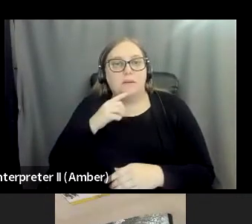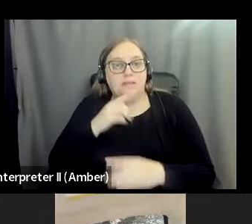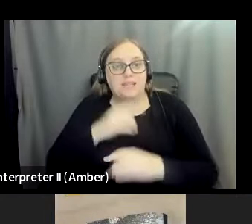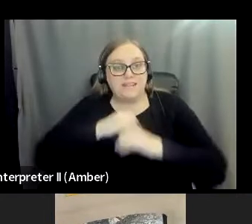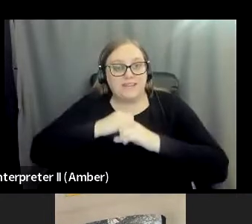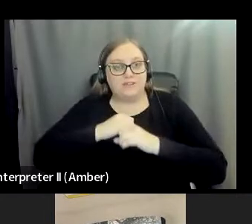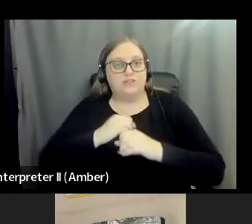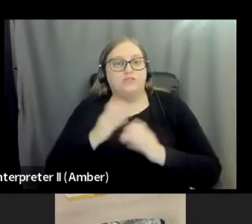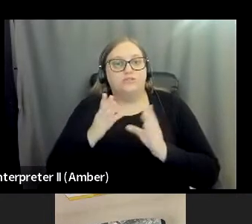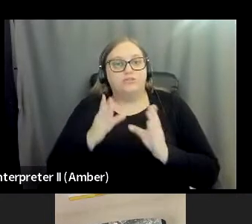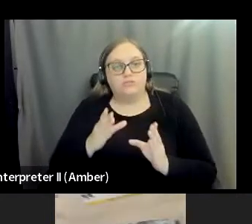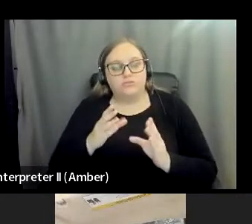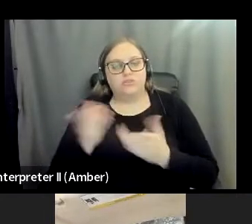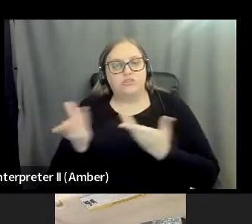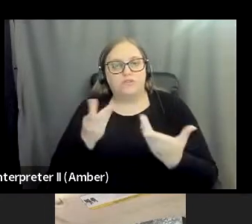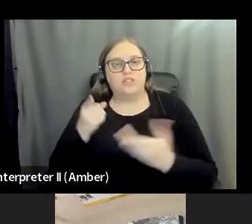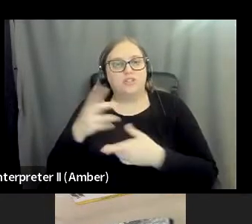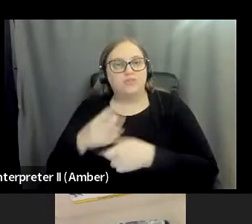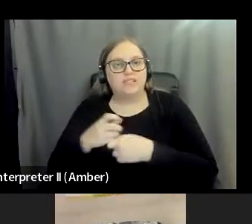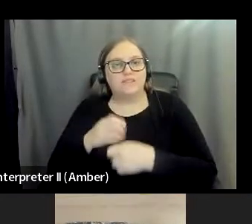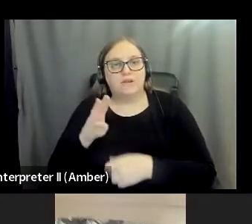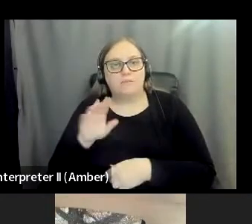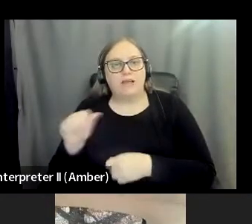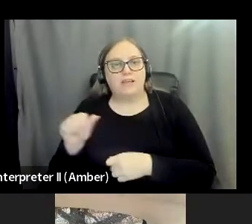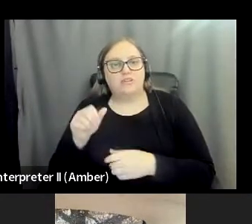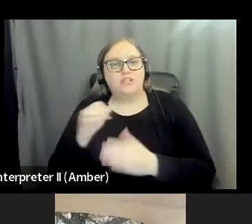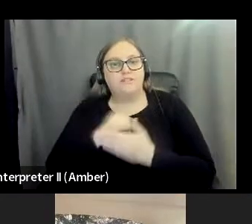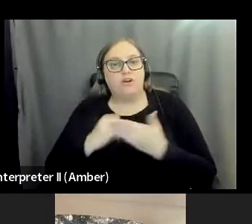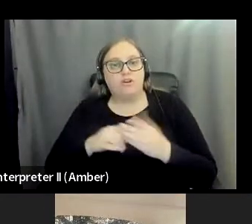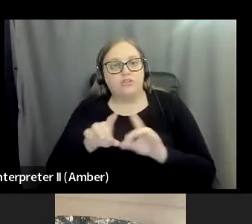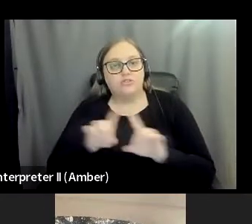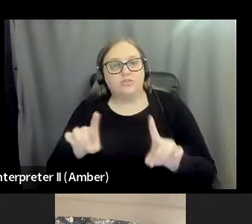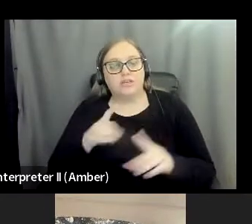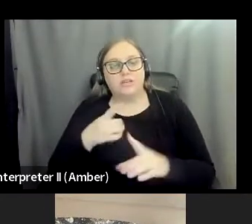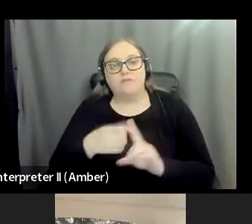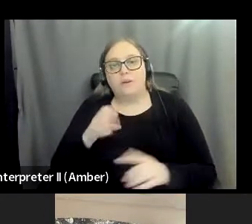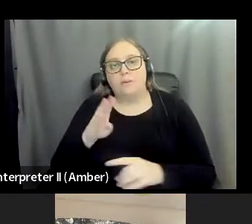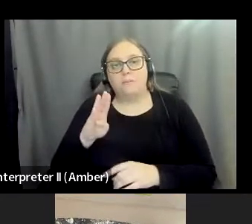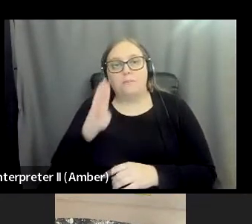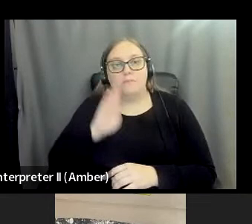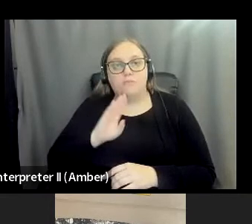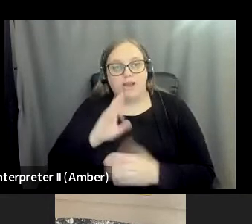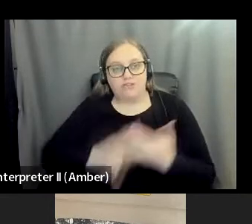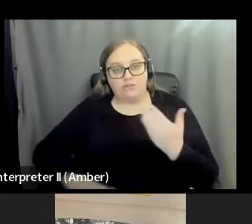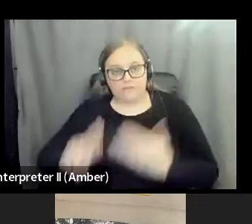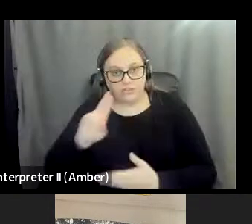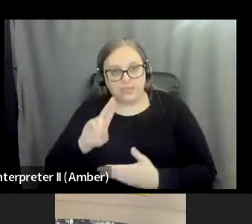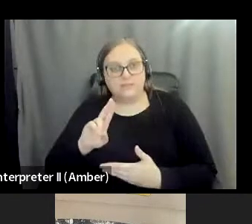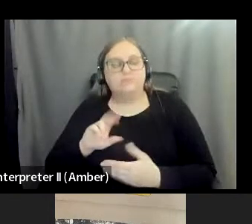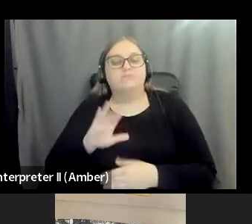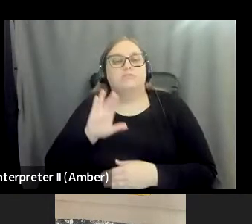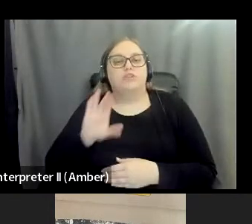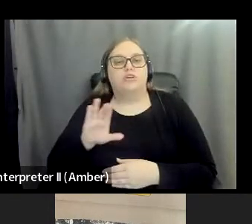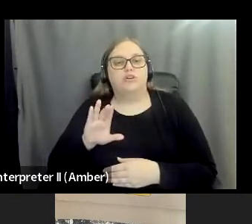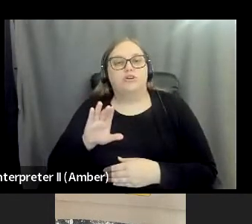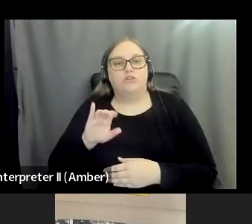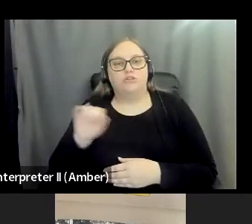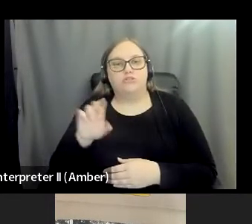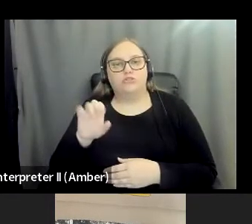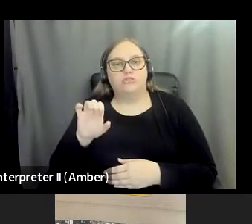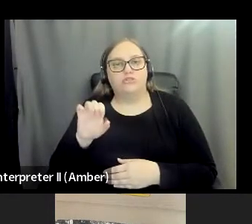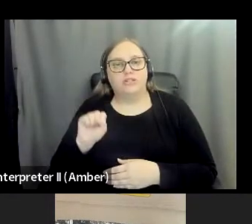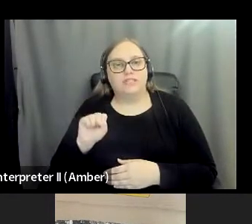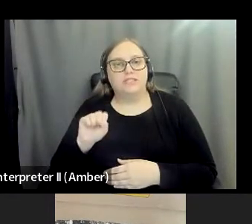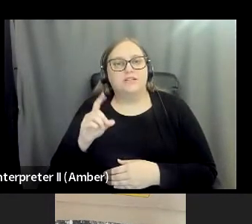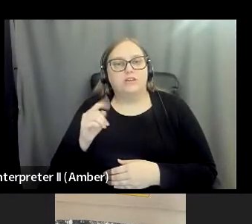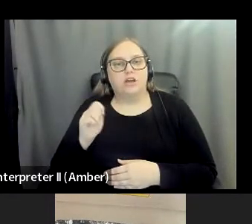She received her Bachelor of Arts degree in Economics from Brown University and her Juris Doctor degree from